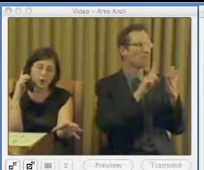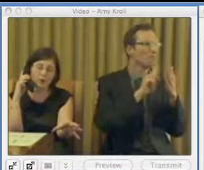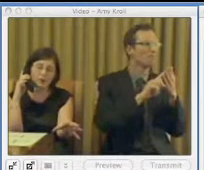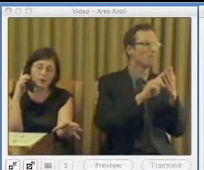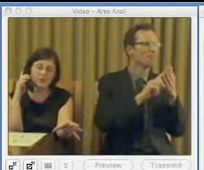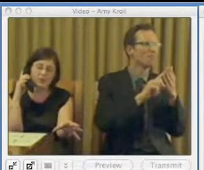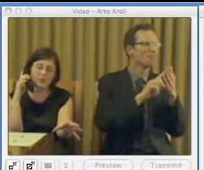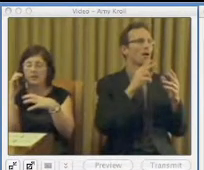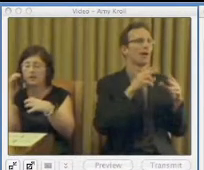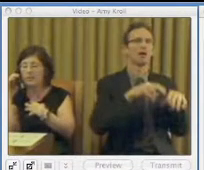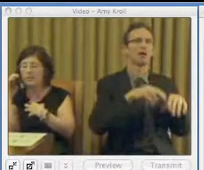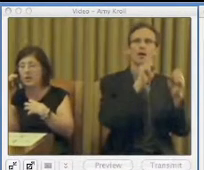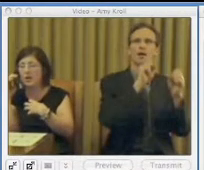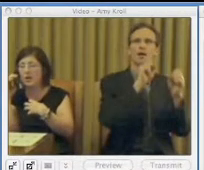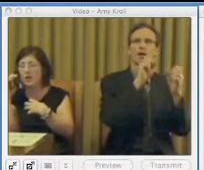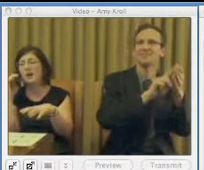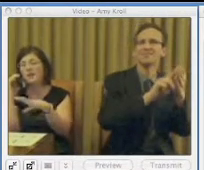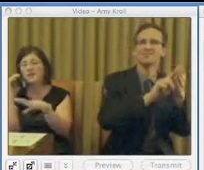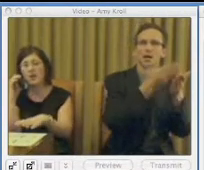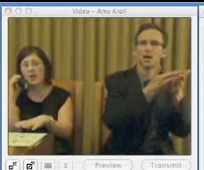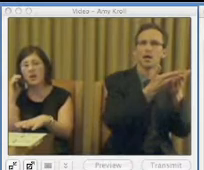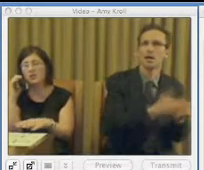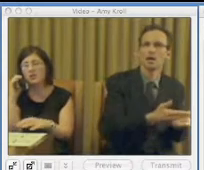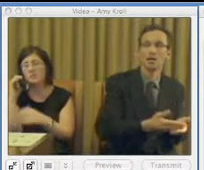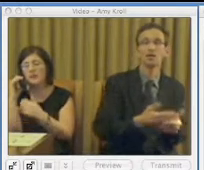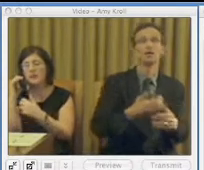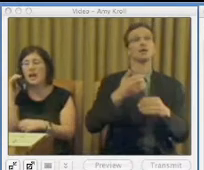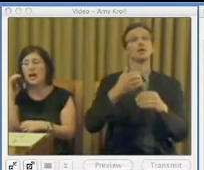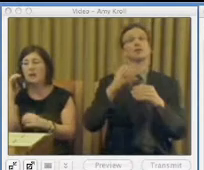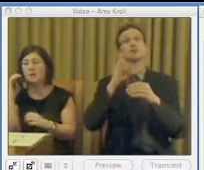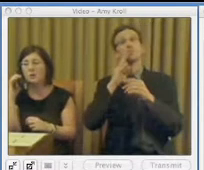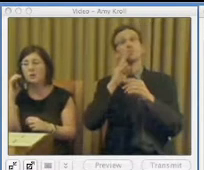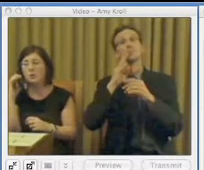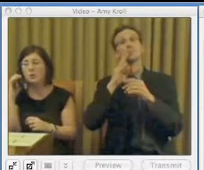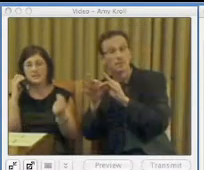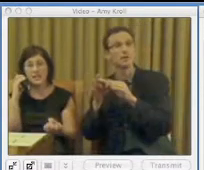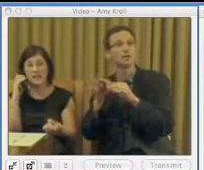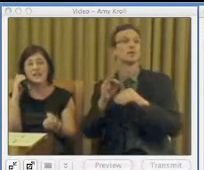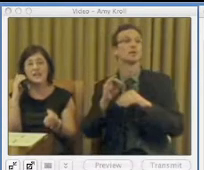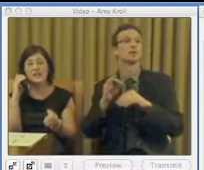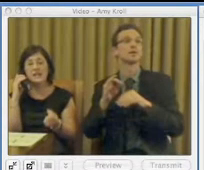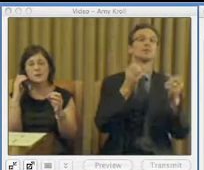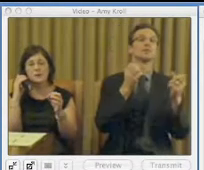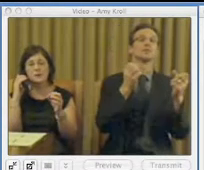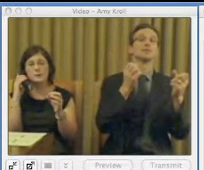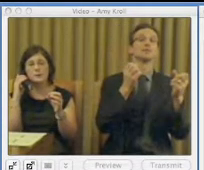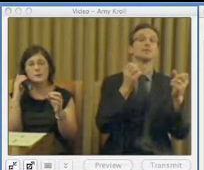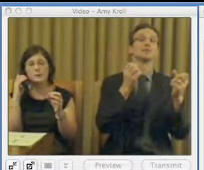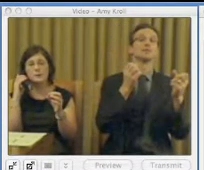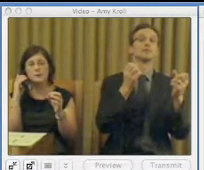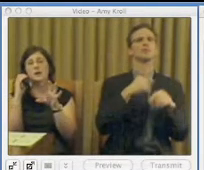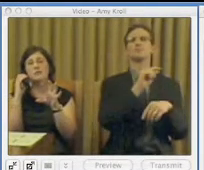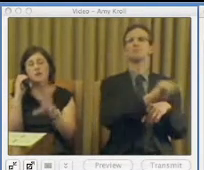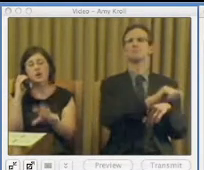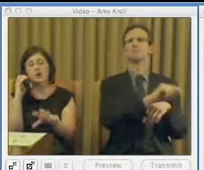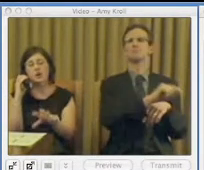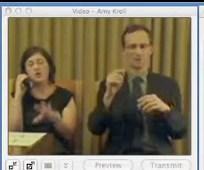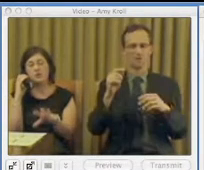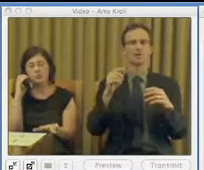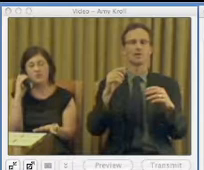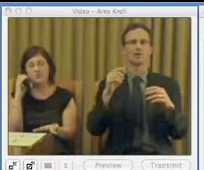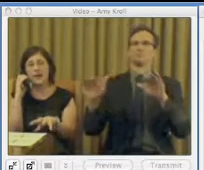And other people in spoken language interpreting and myself and others in sign language interpreting have talked about this need